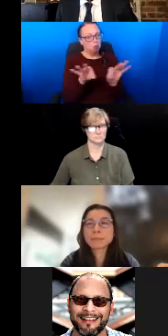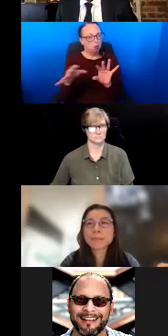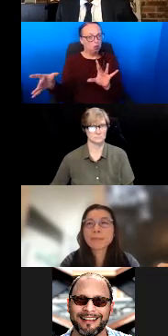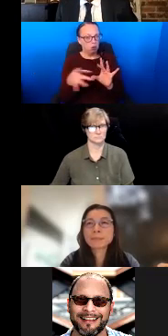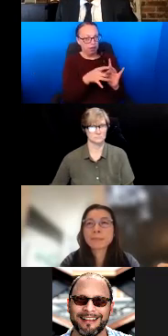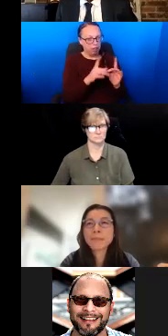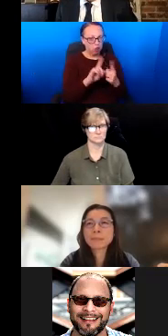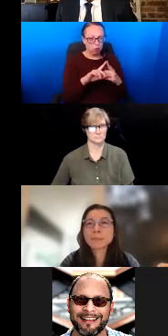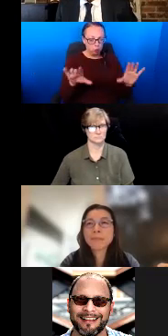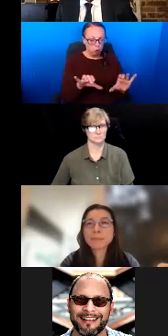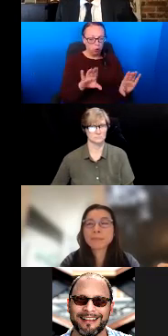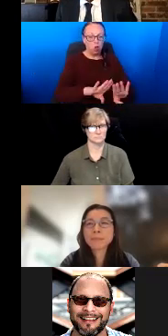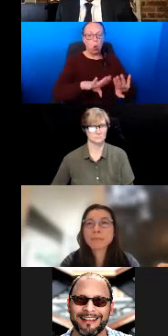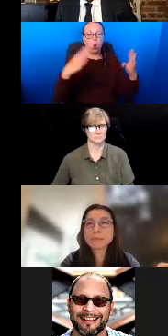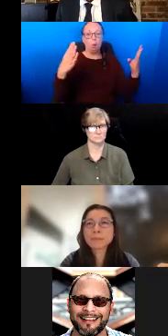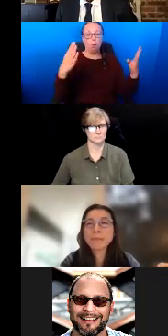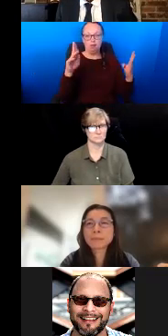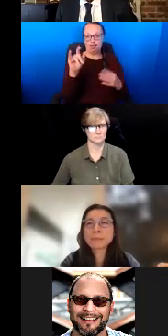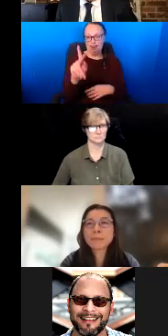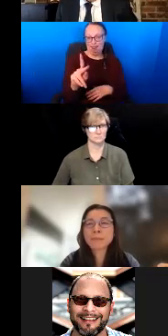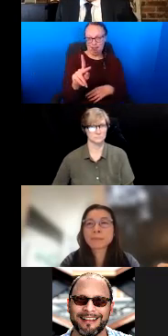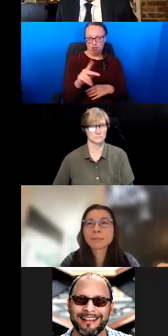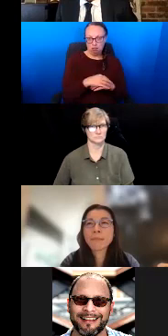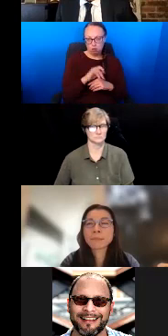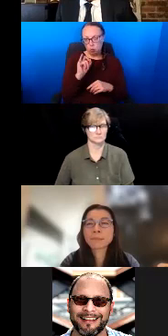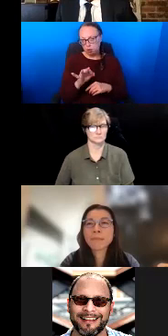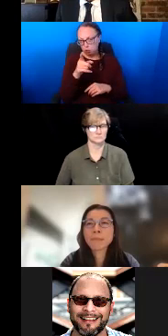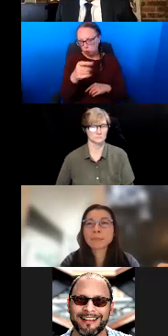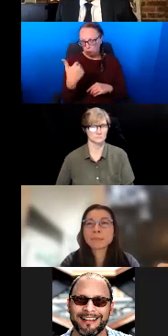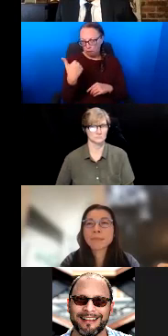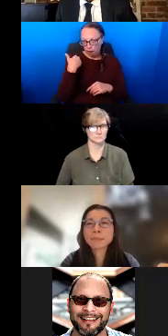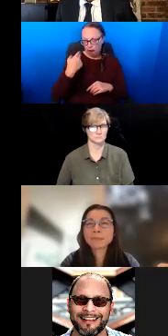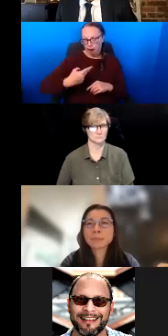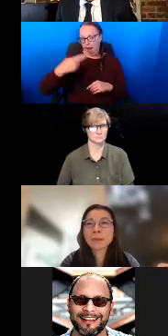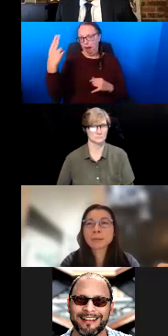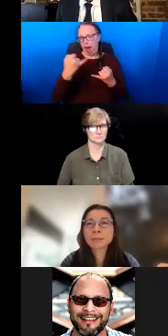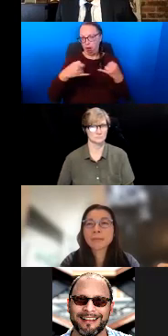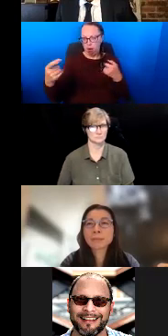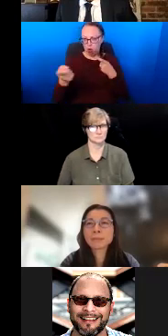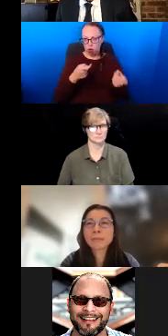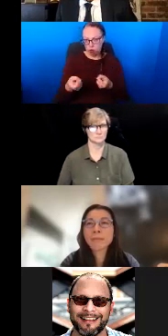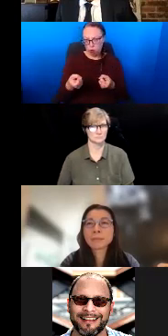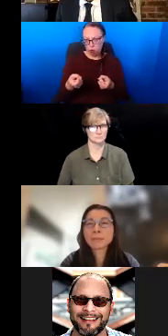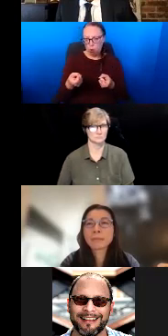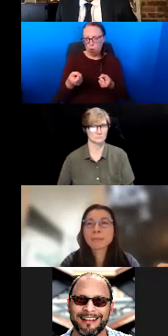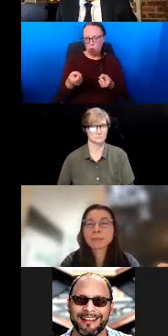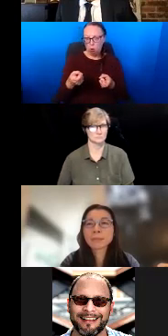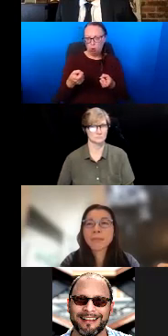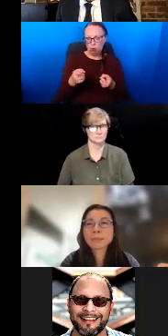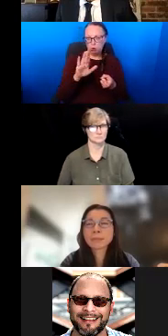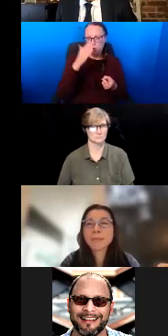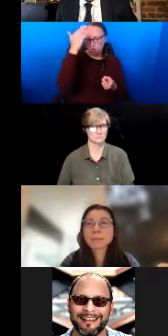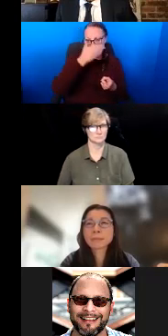performing open tasks. In other words, if you had high boundary control in your inferior frontal